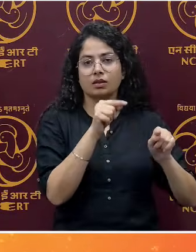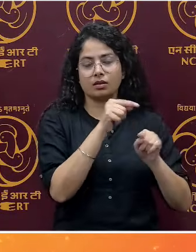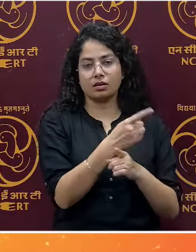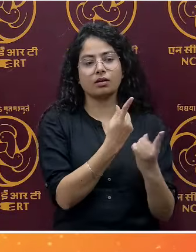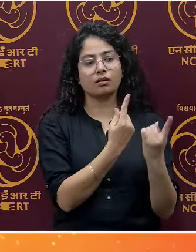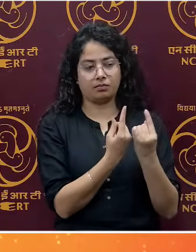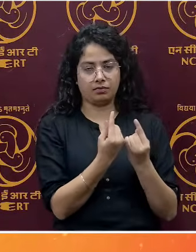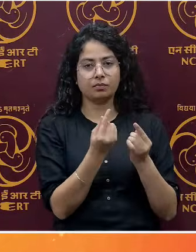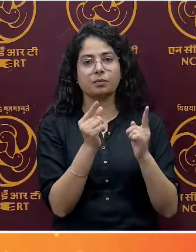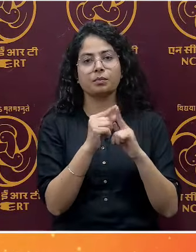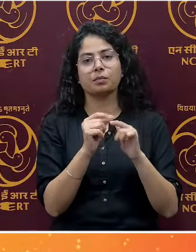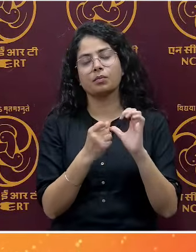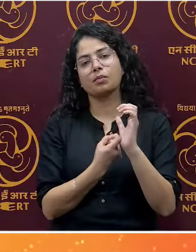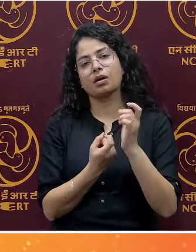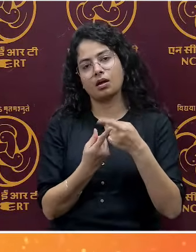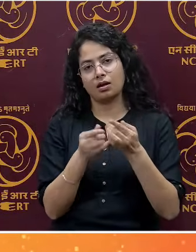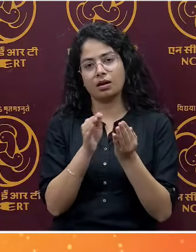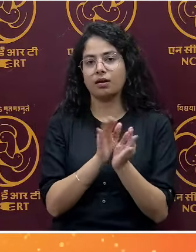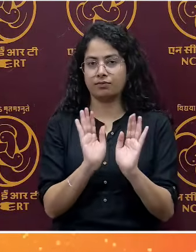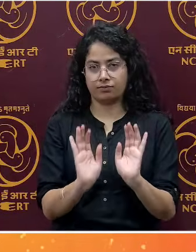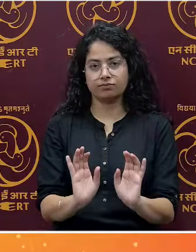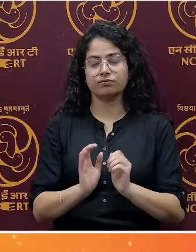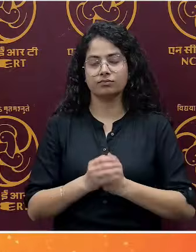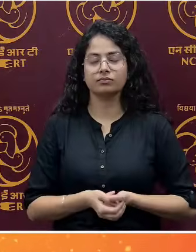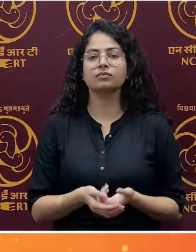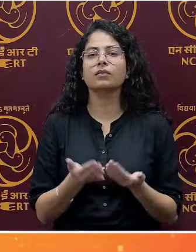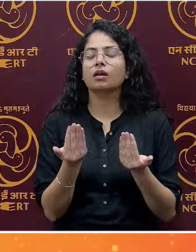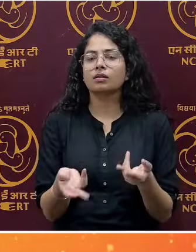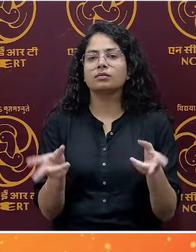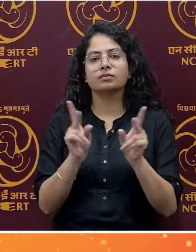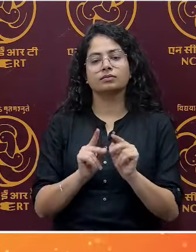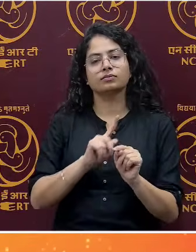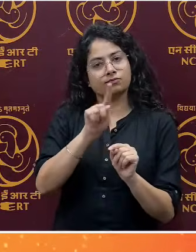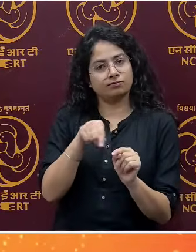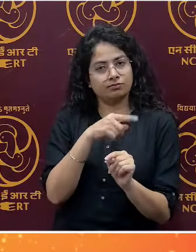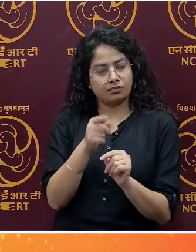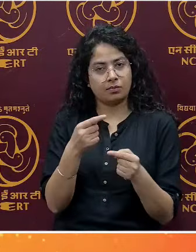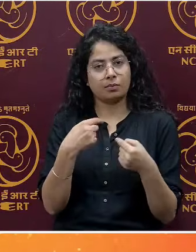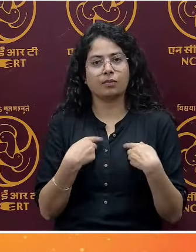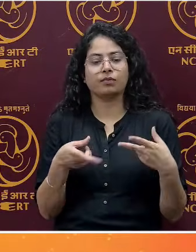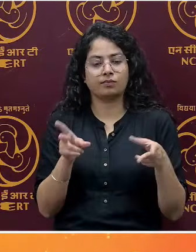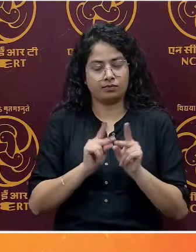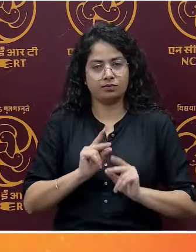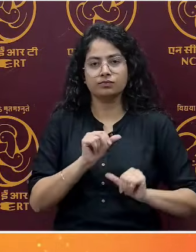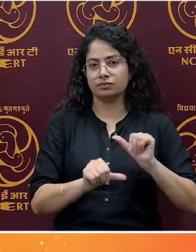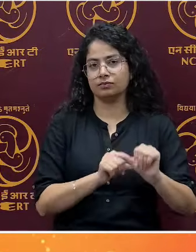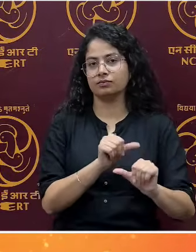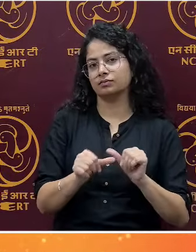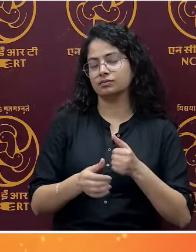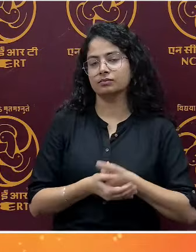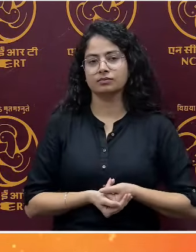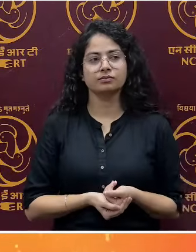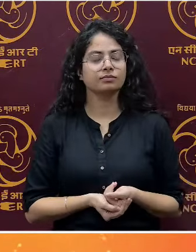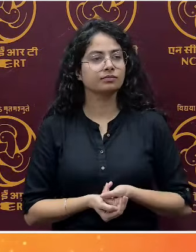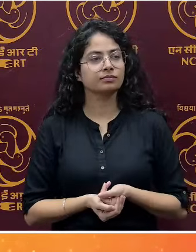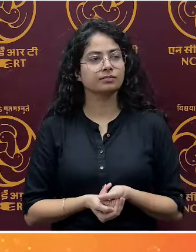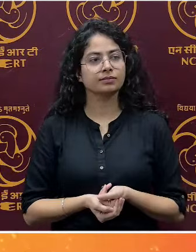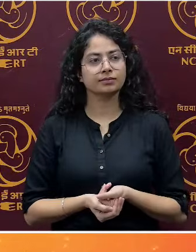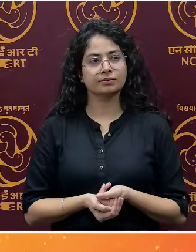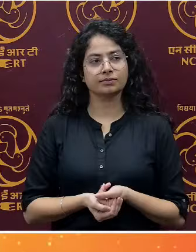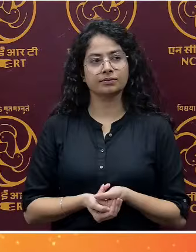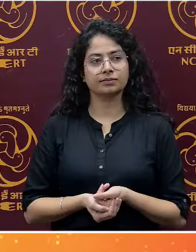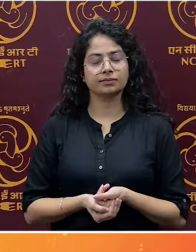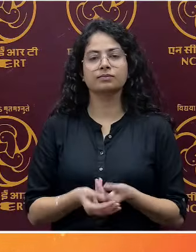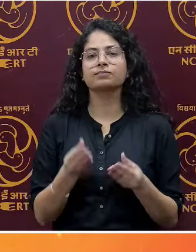little glitch. Let me, we have to load it again basically. Okay. Let me do the steps.